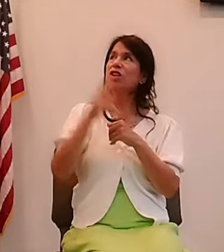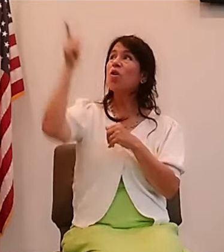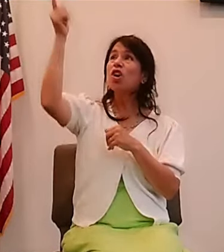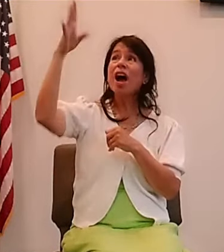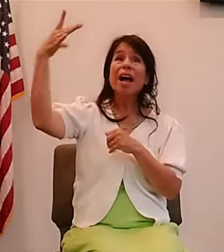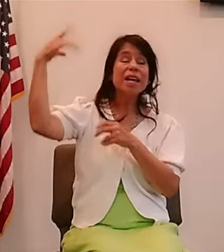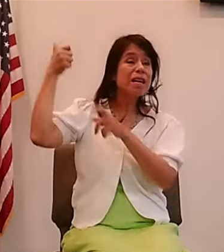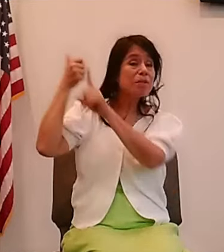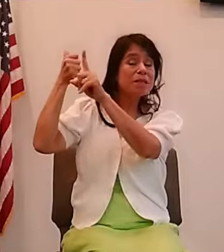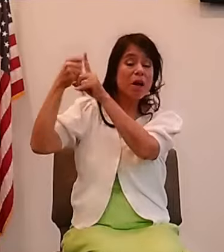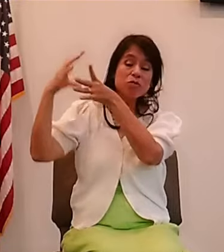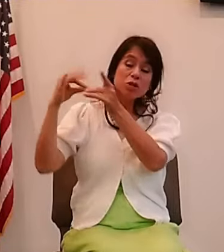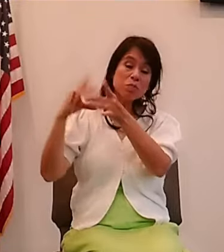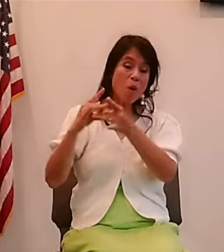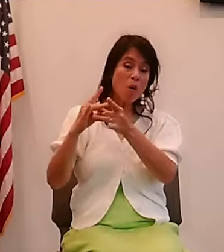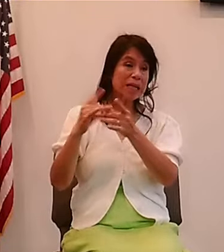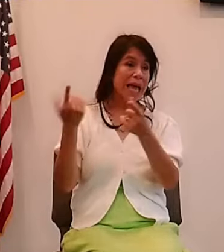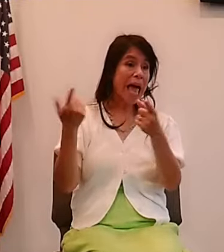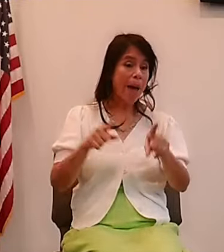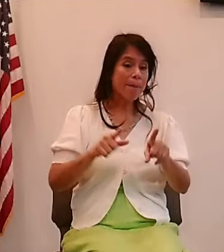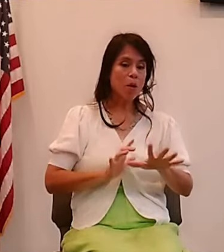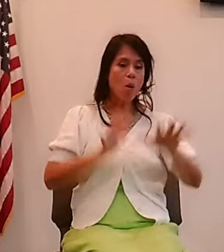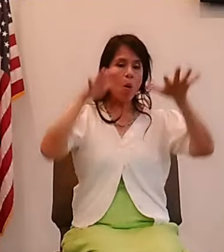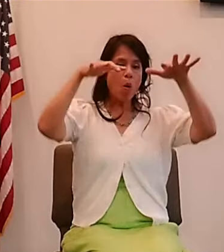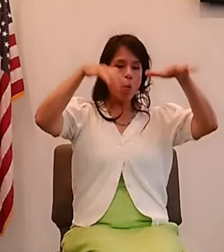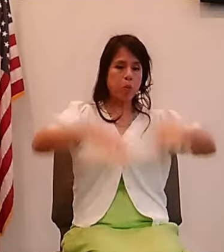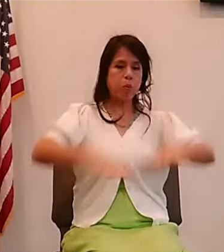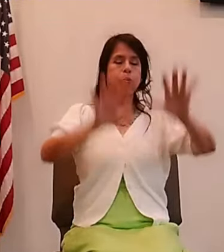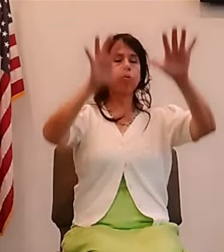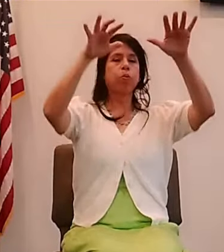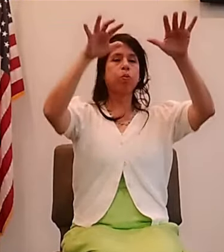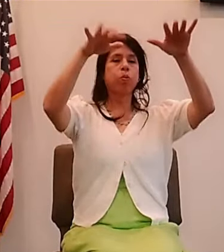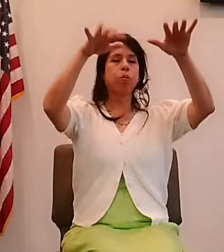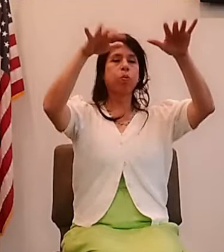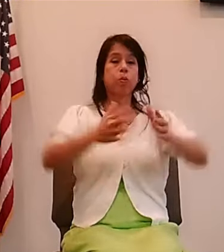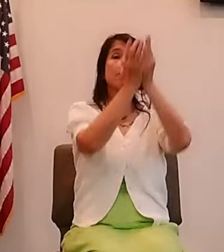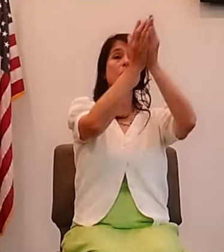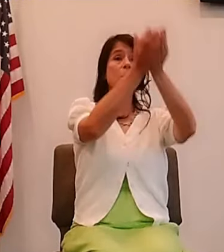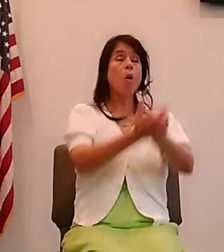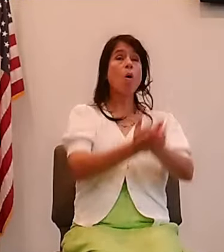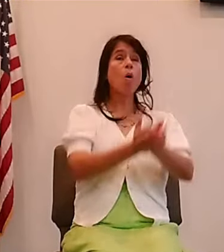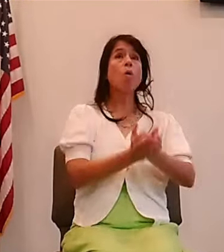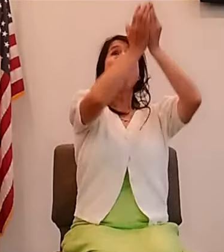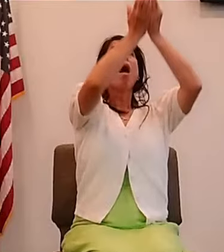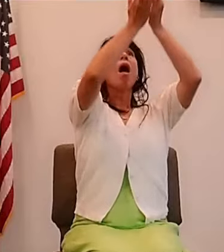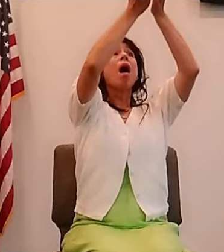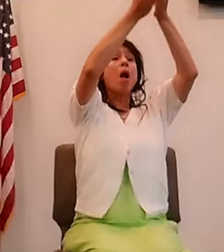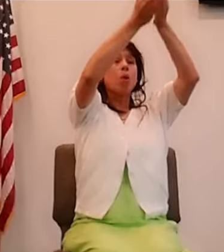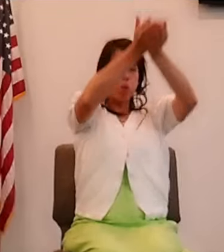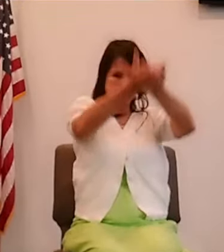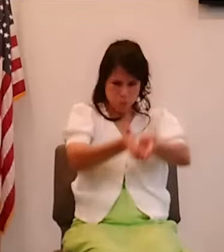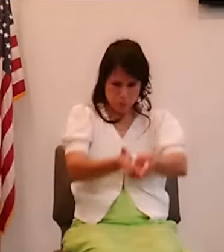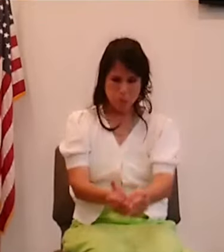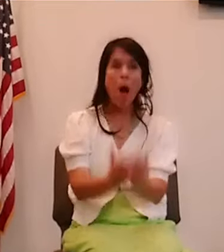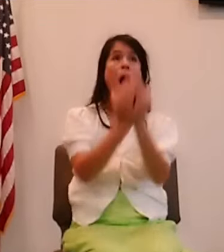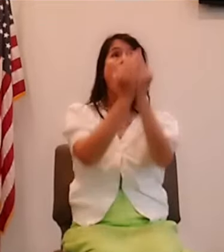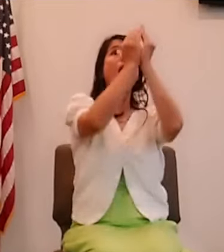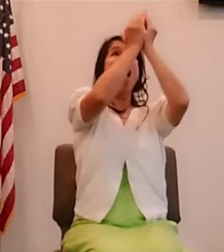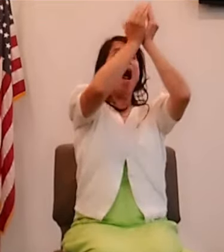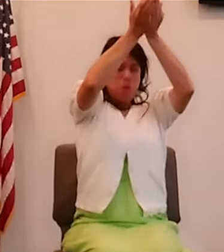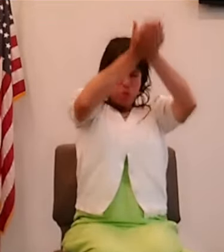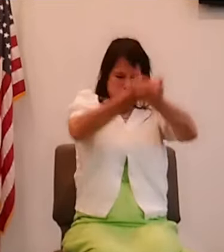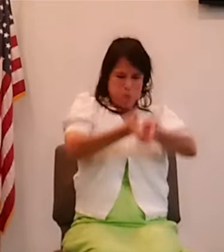that lifted high the waves. They mounted up to the heavens and went down to the depths. In their peril, their courage